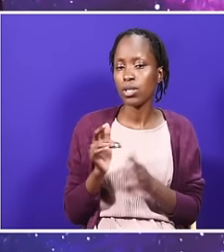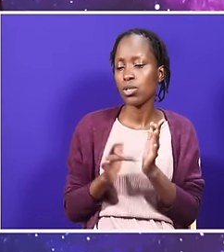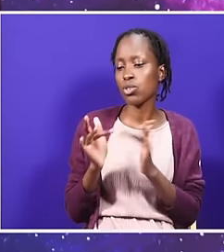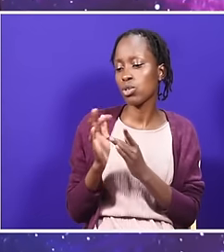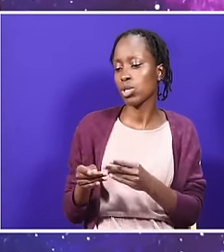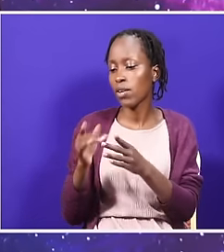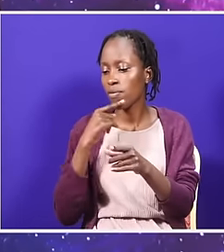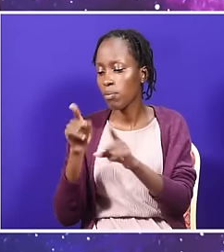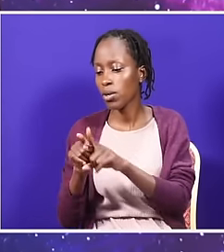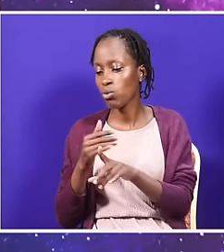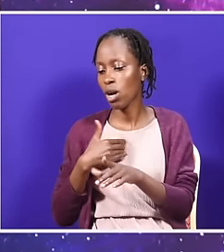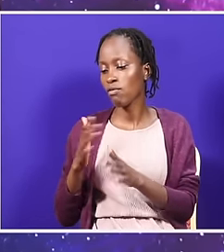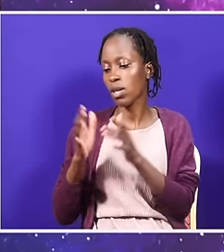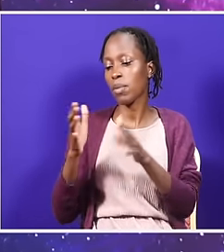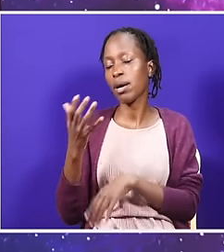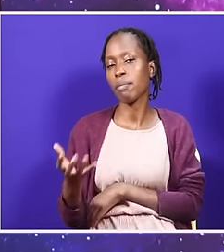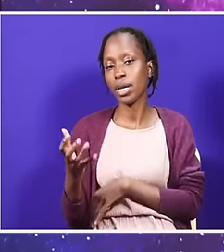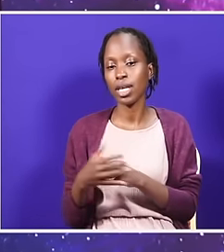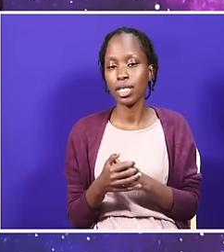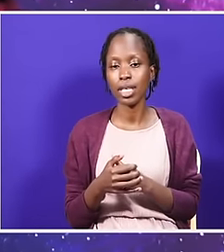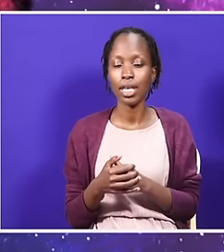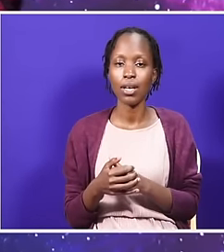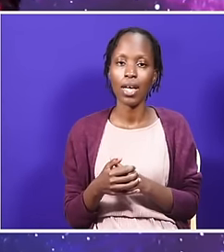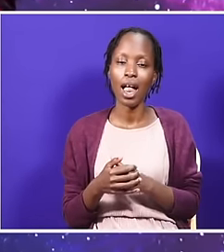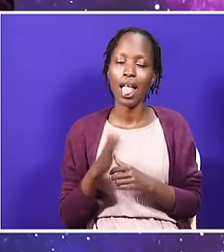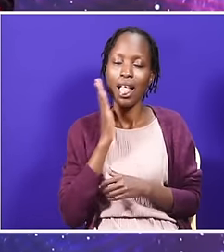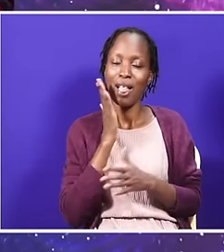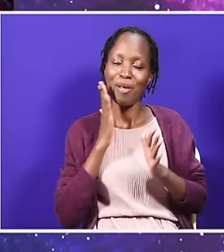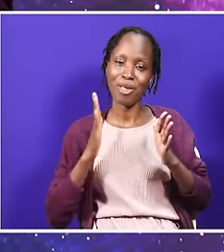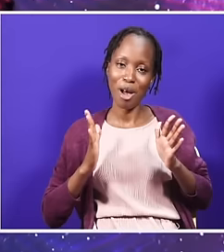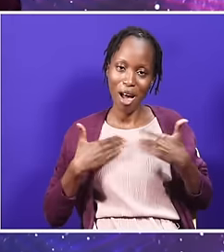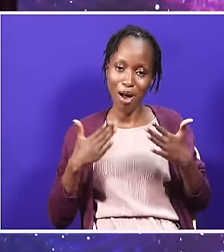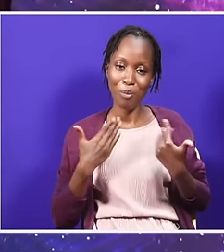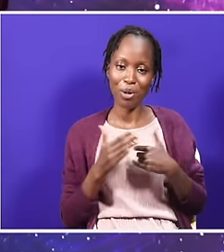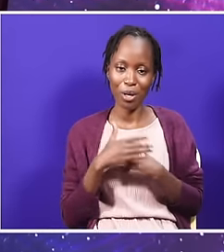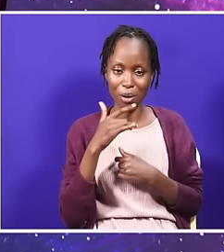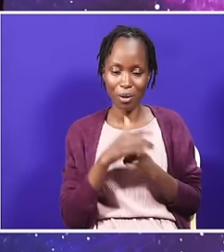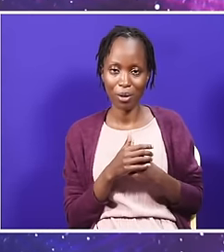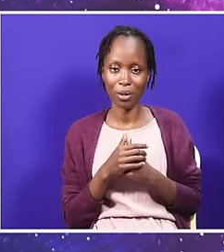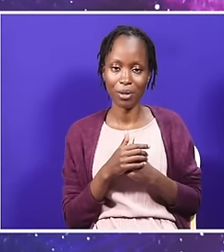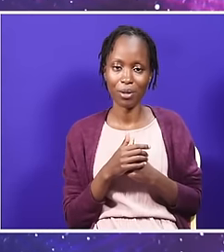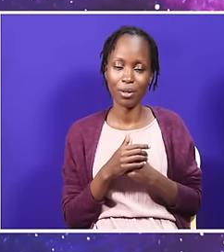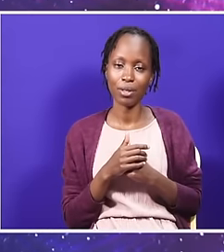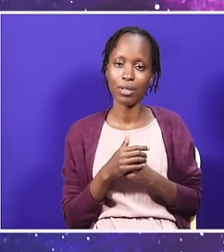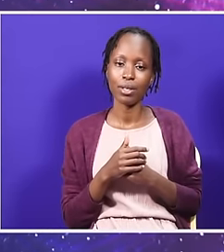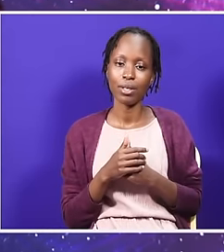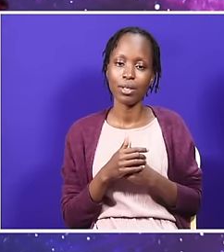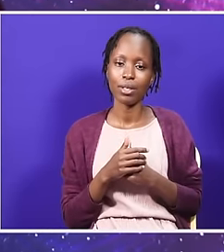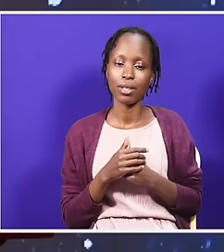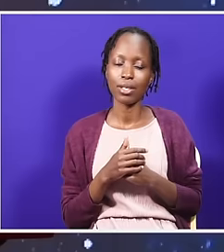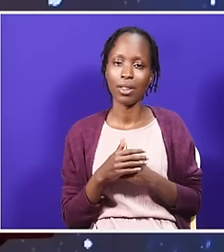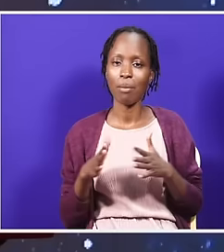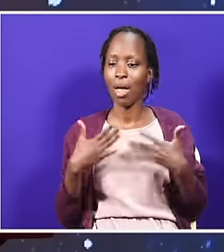let his brother have the big mandazi. She was delighted at his answer, and she thought, they're getting it. It's working.